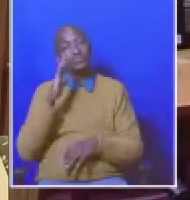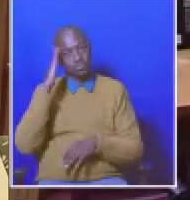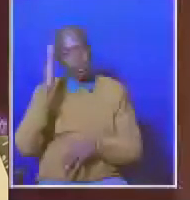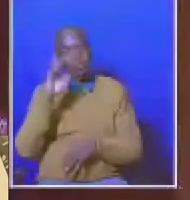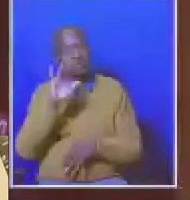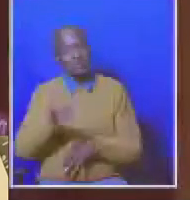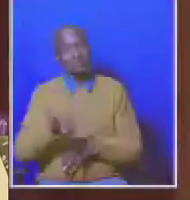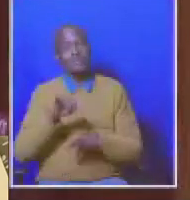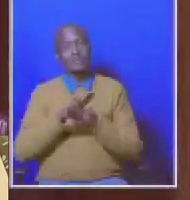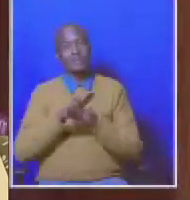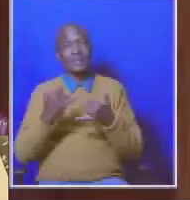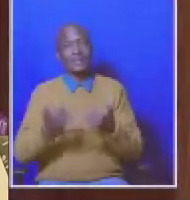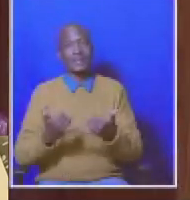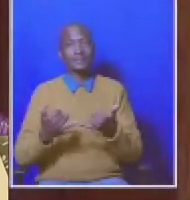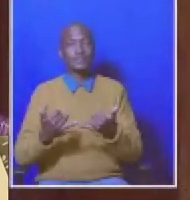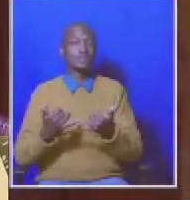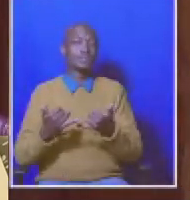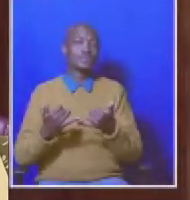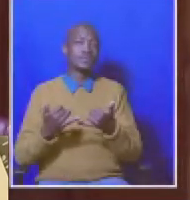at this stage,